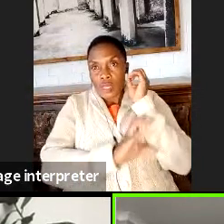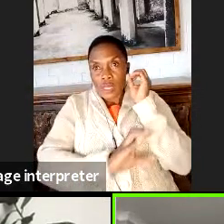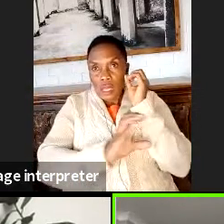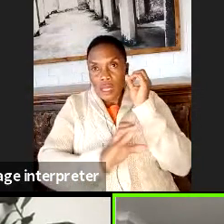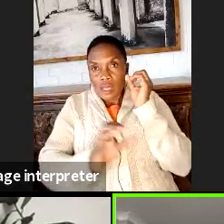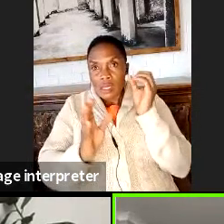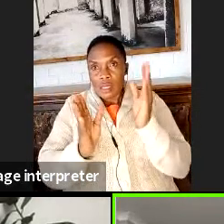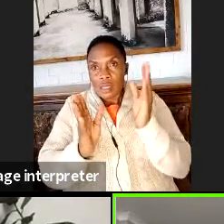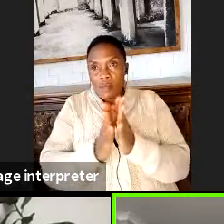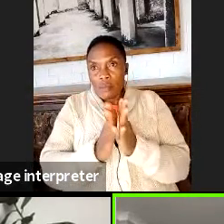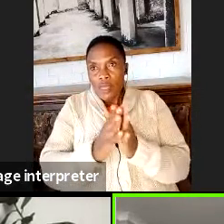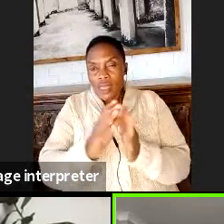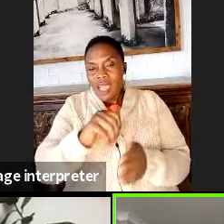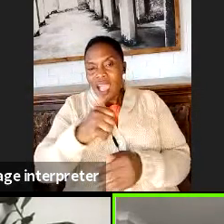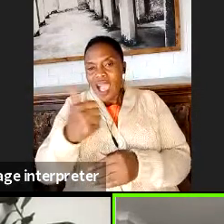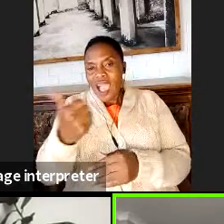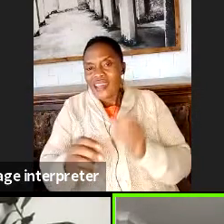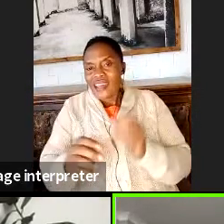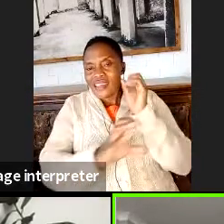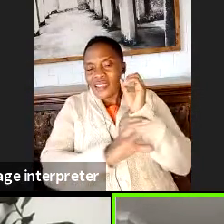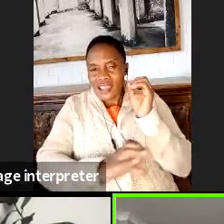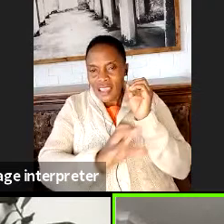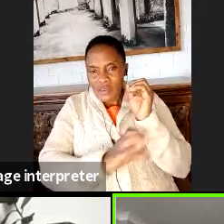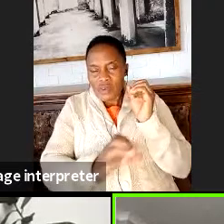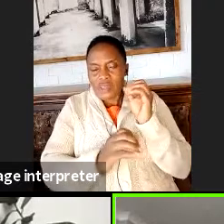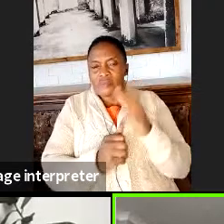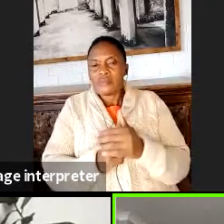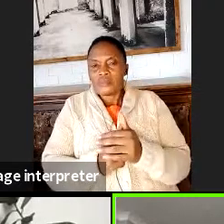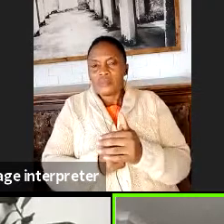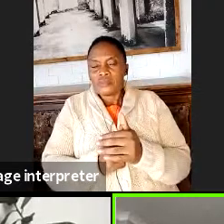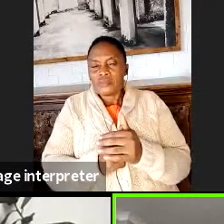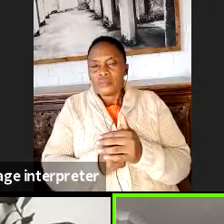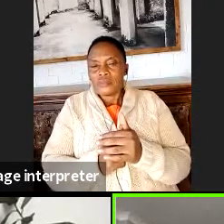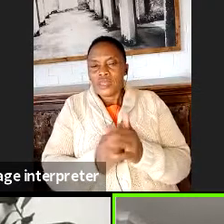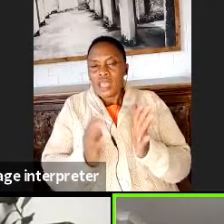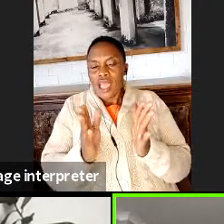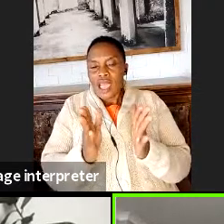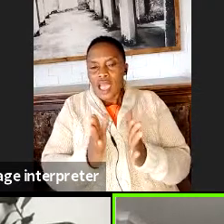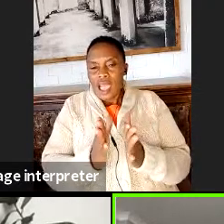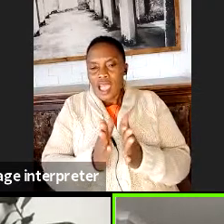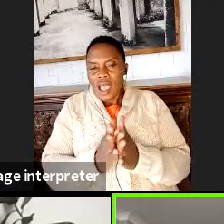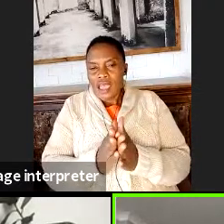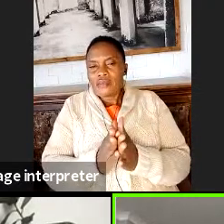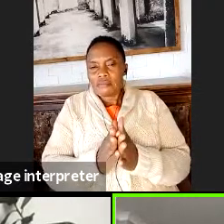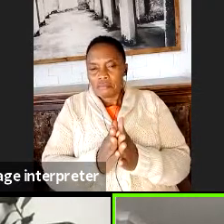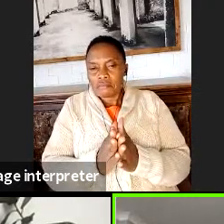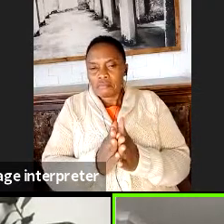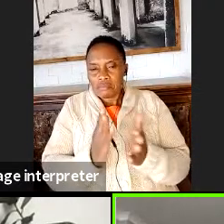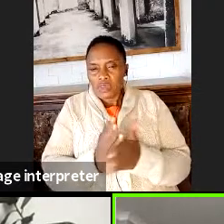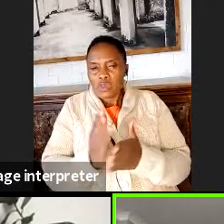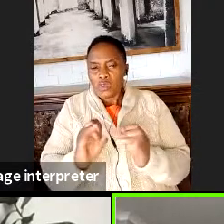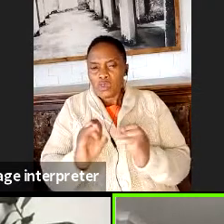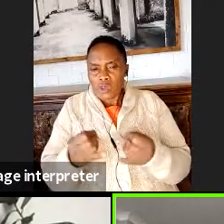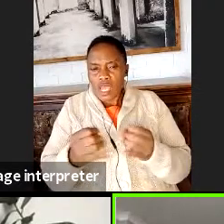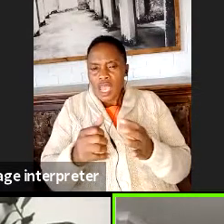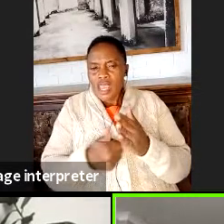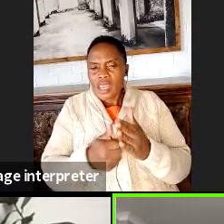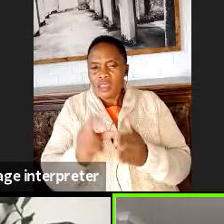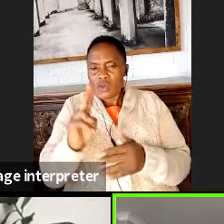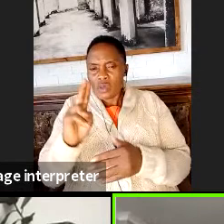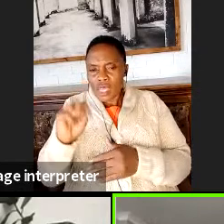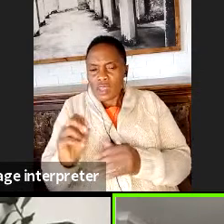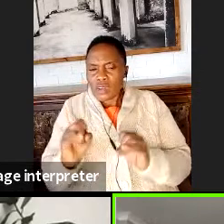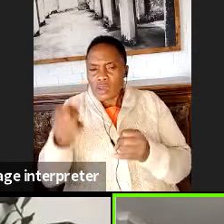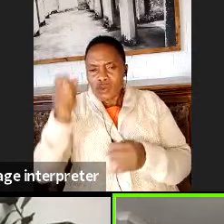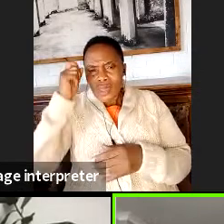by other countries at the UN, and really trying to understand what were